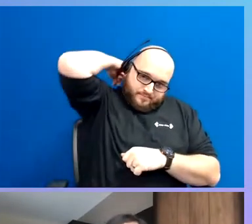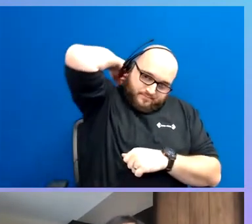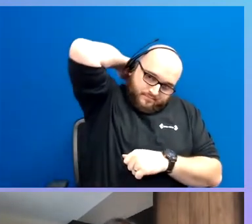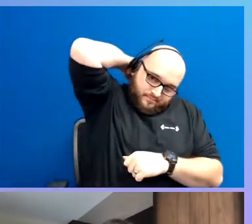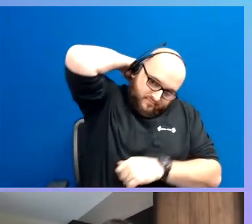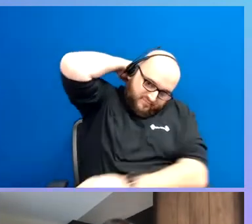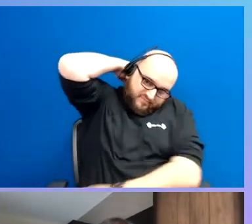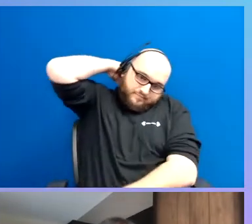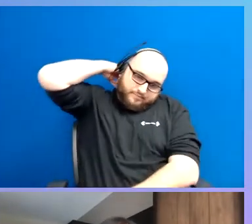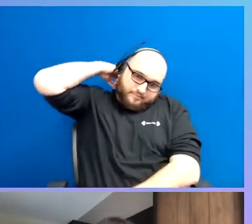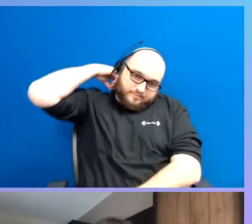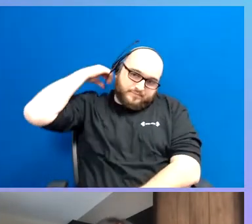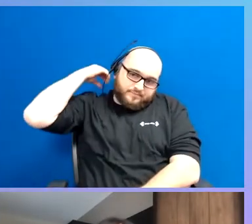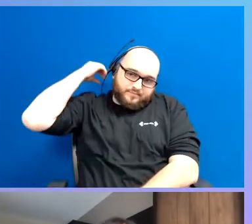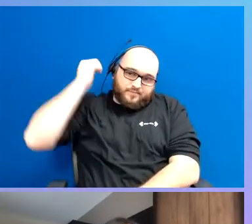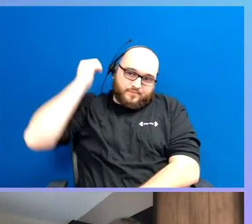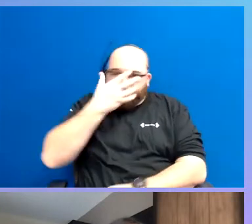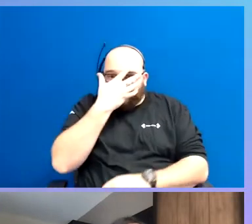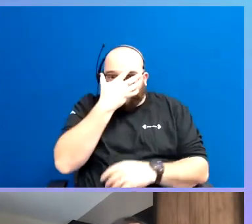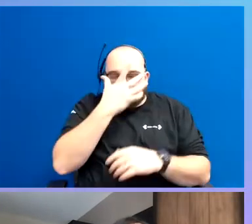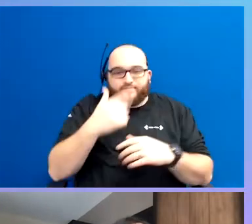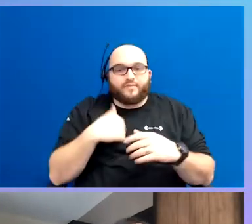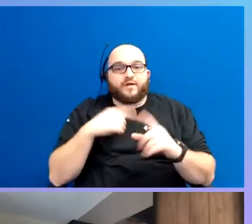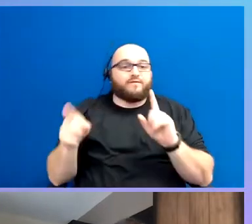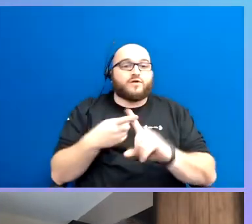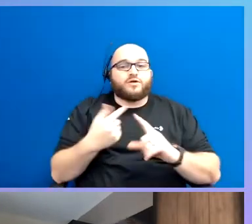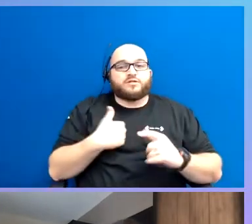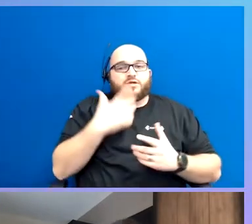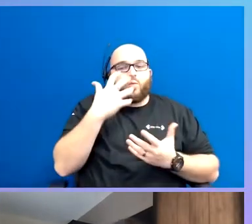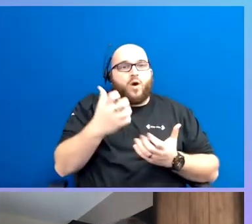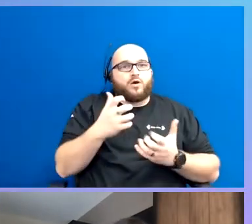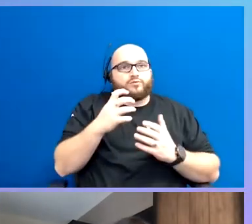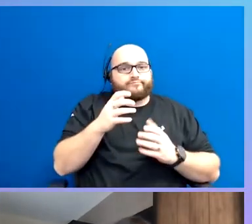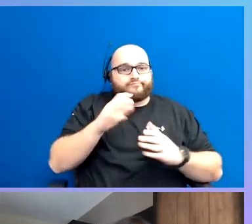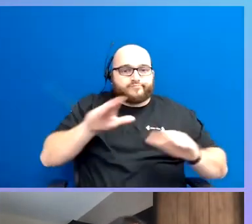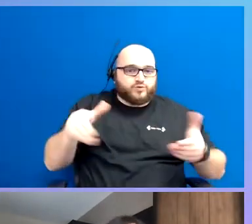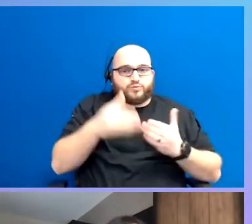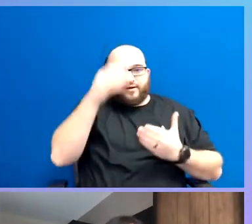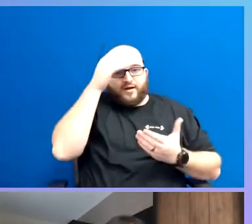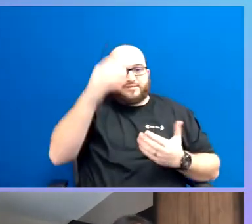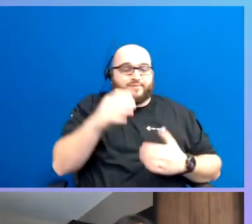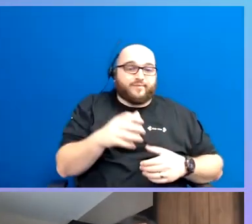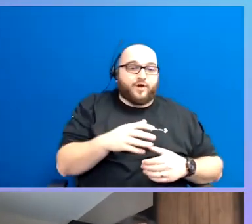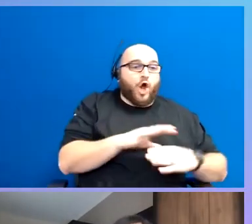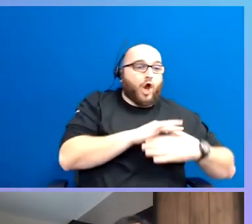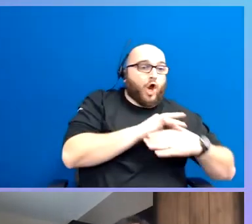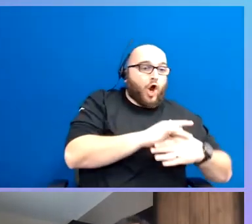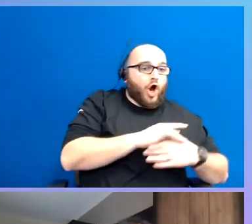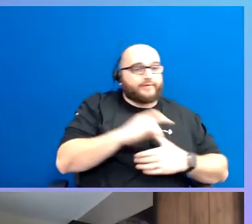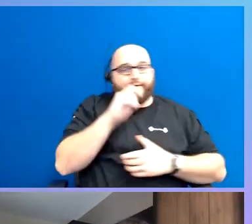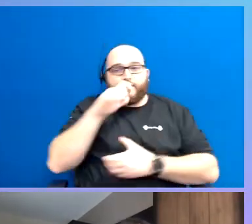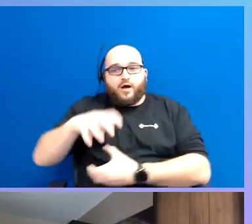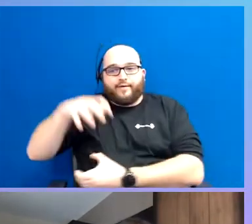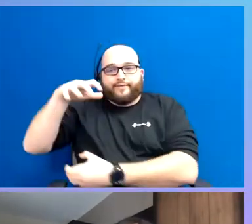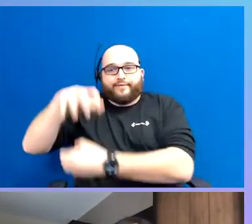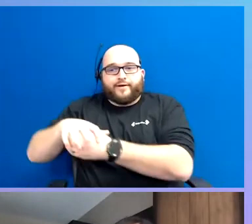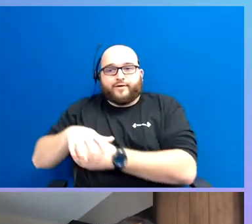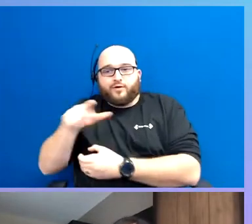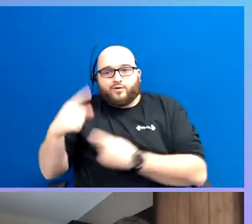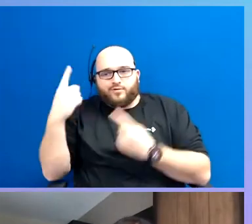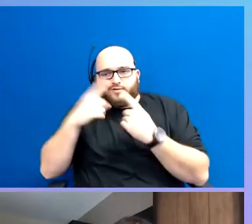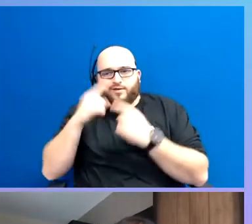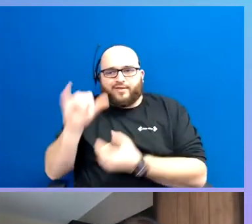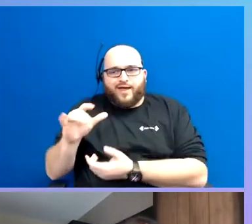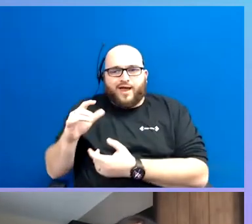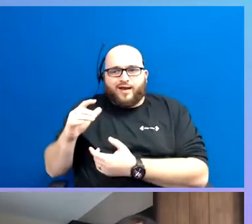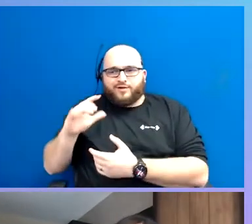Okay, so first up, I want to introduce the concept of content versus container. And you're probably wondering what this giant animated